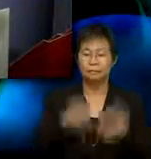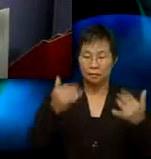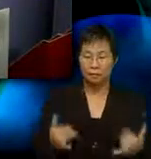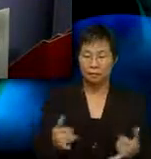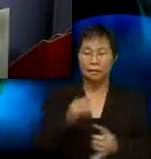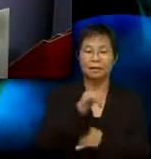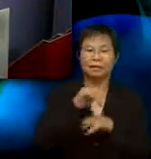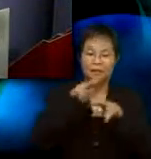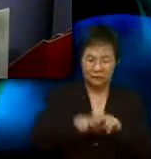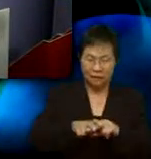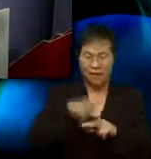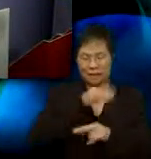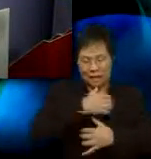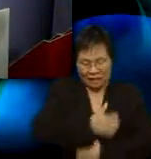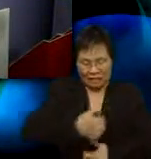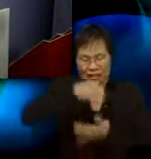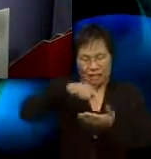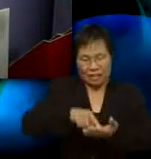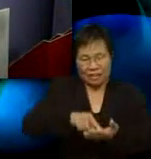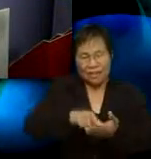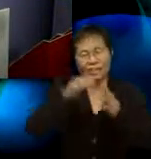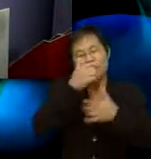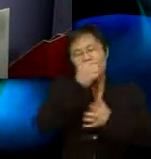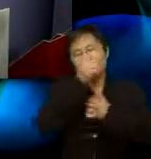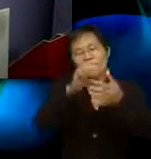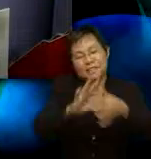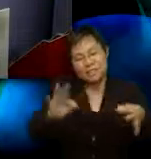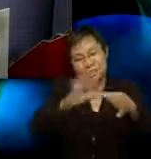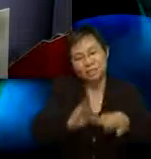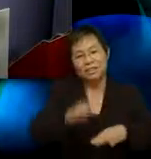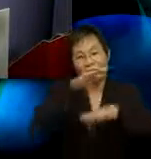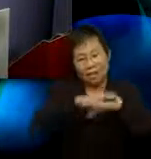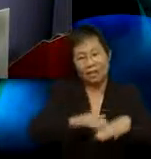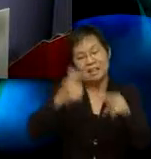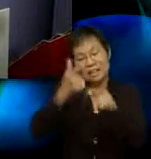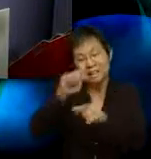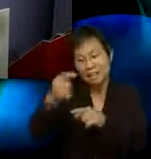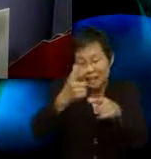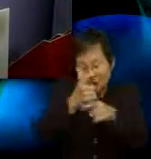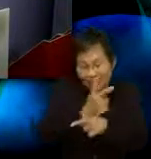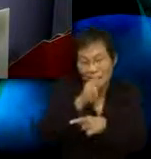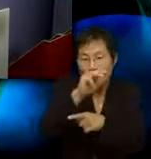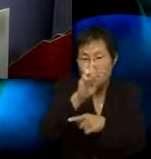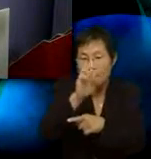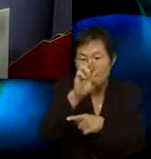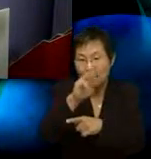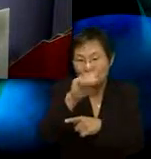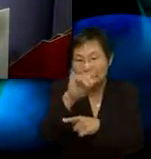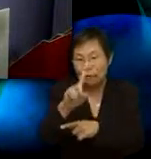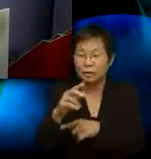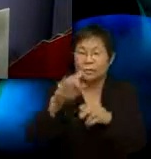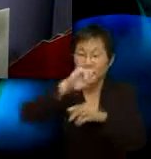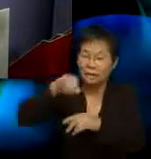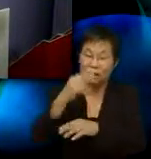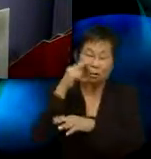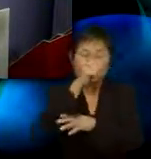Now sit back and enjoy this interesting story. It's called The Little Mermaid. Just